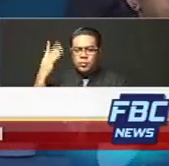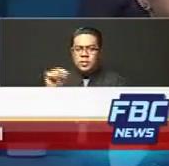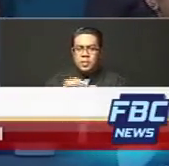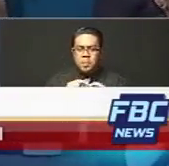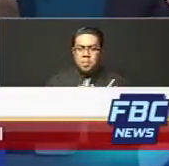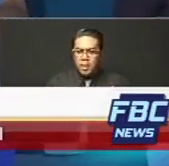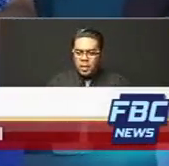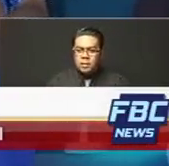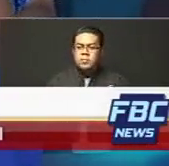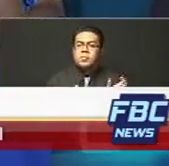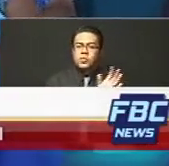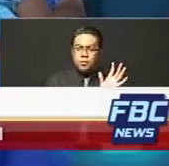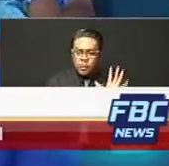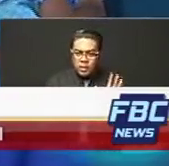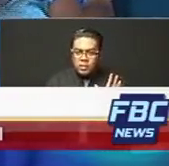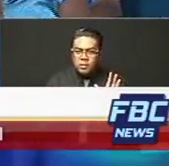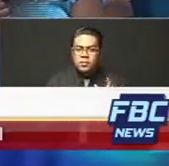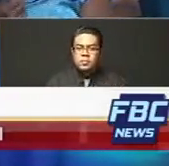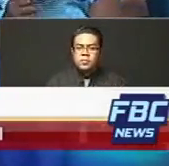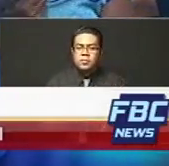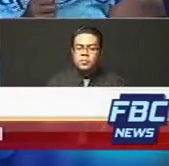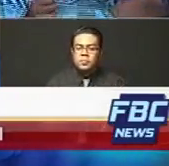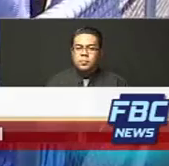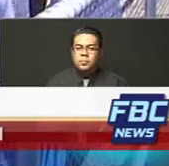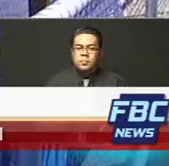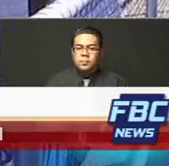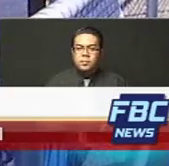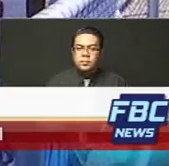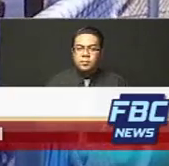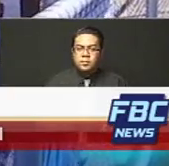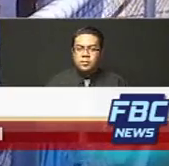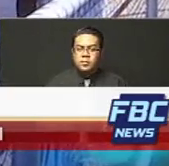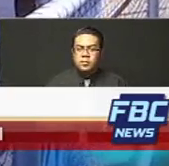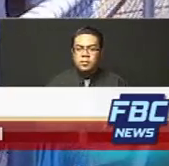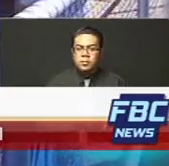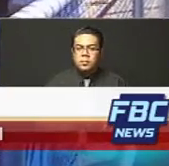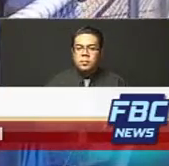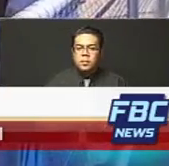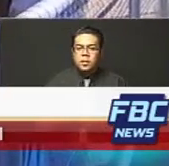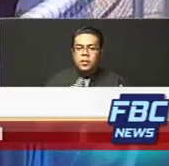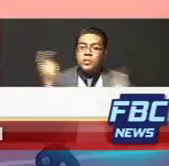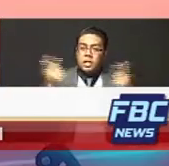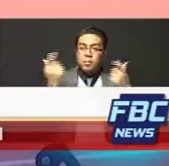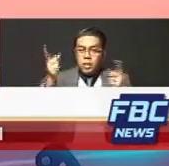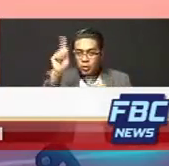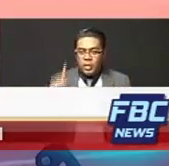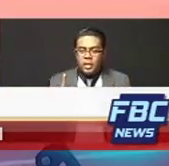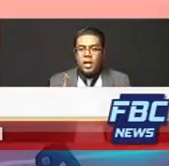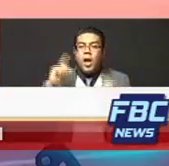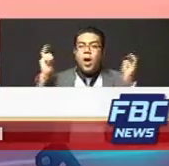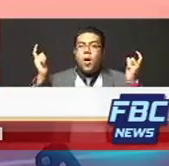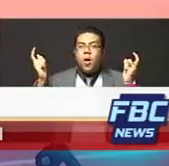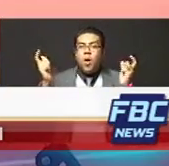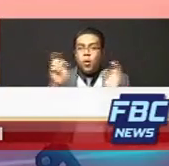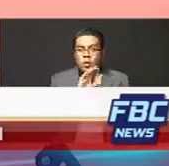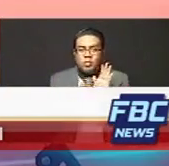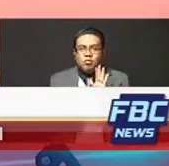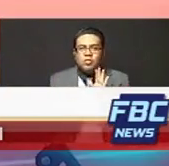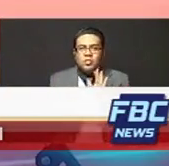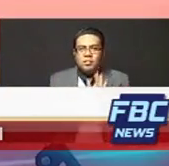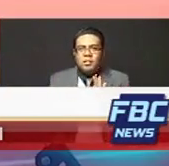it recognizes our diversity and sees it as a strength for the nation. Celebrate today the Constitution as the supreme law of the